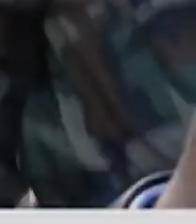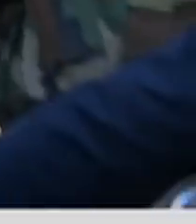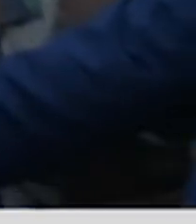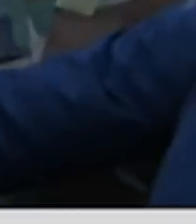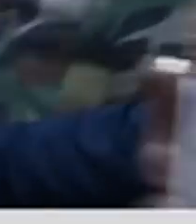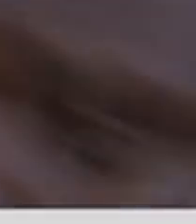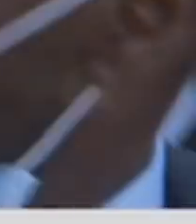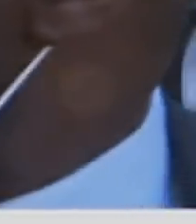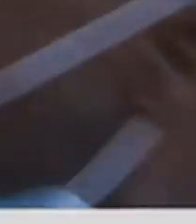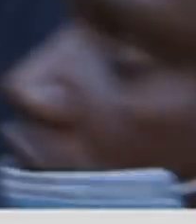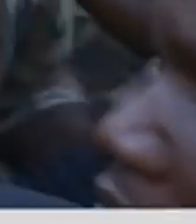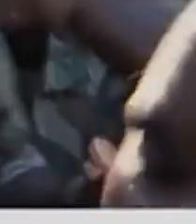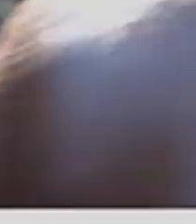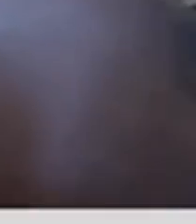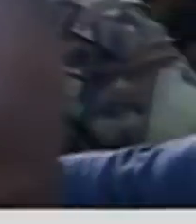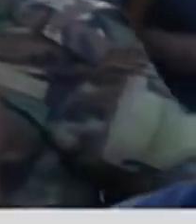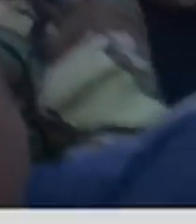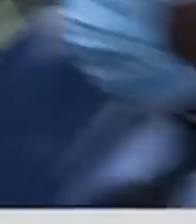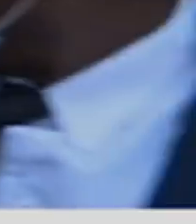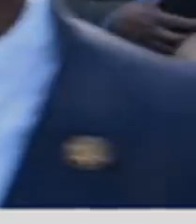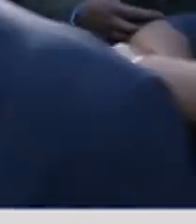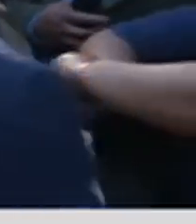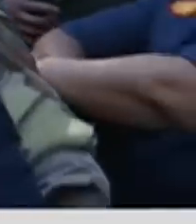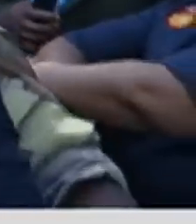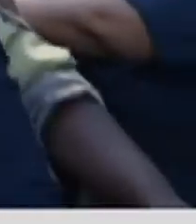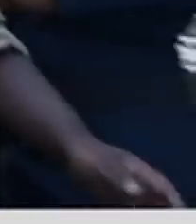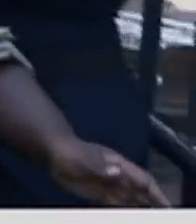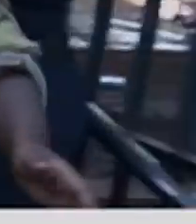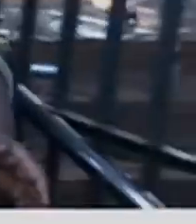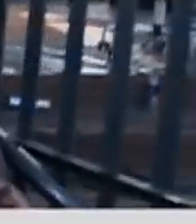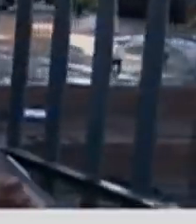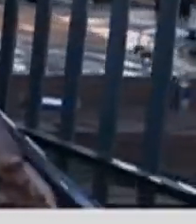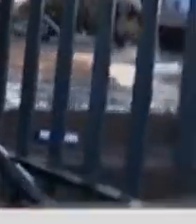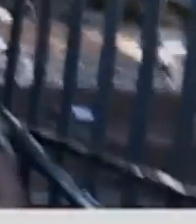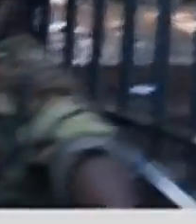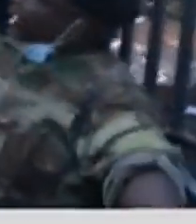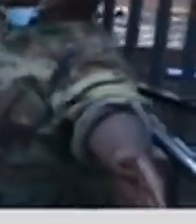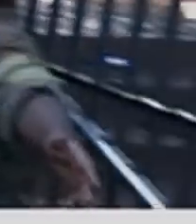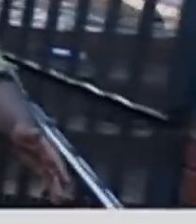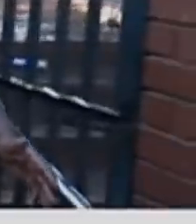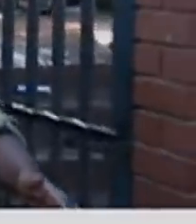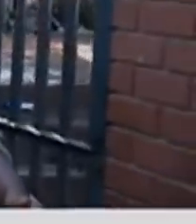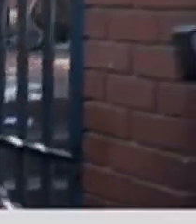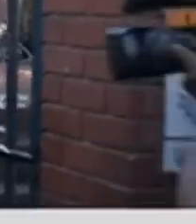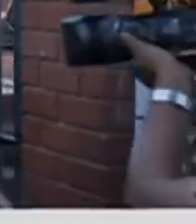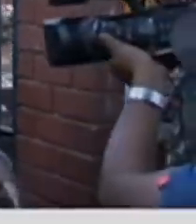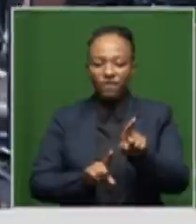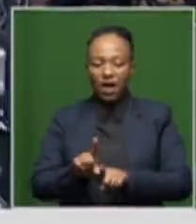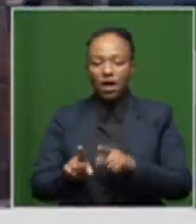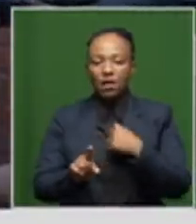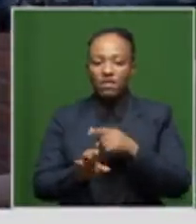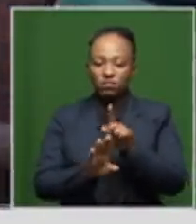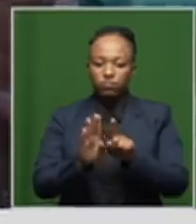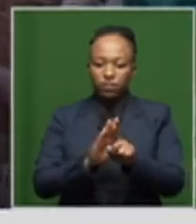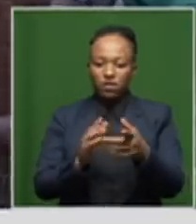fraud, corruption, money laundering and racketeering. He is flagged alongside Dudumieni, who failed to appear at